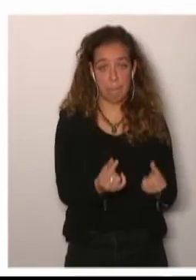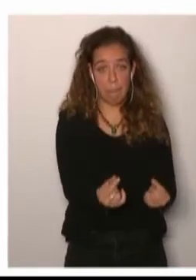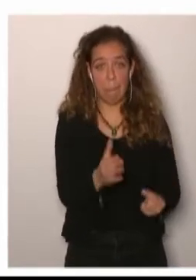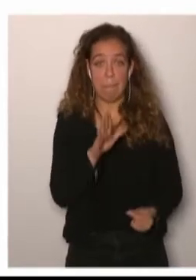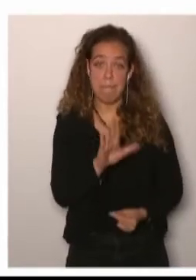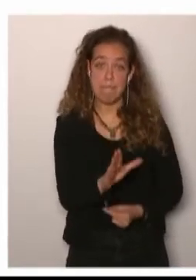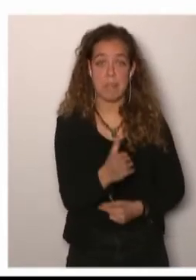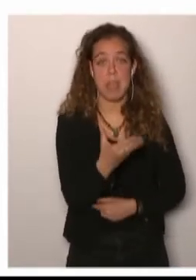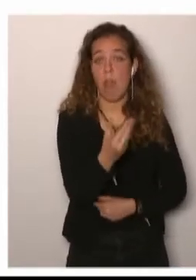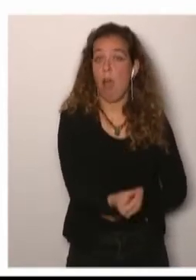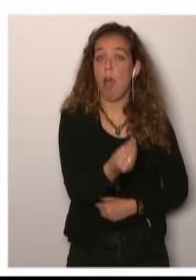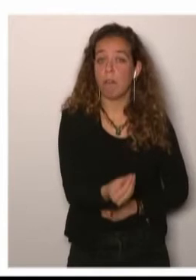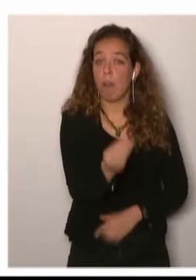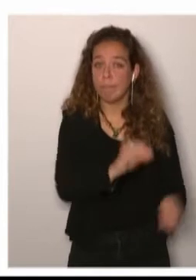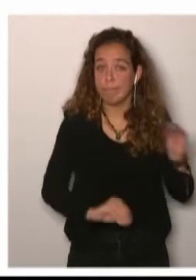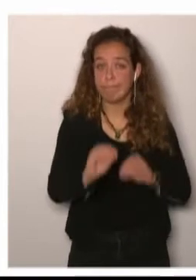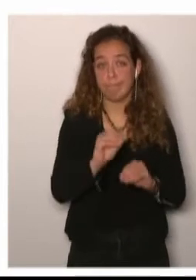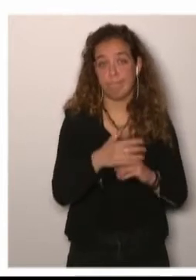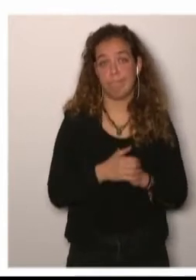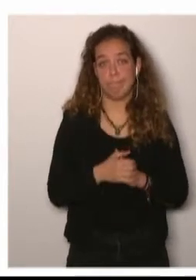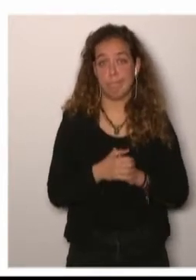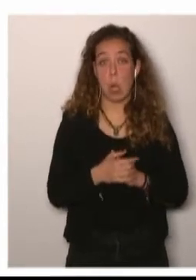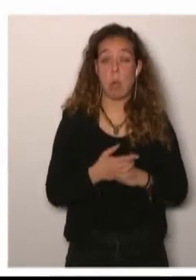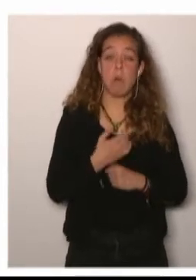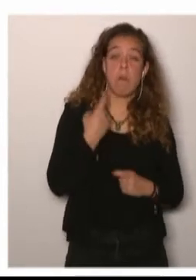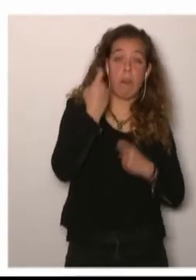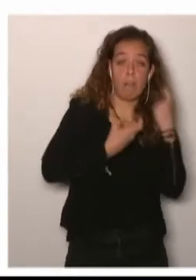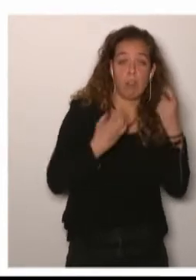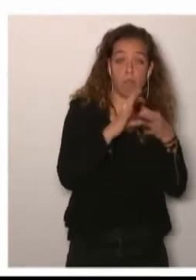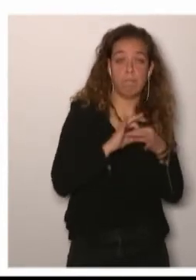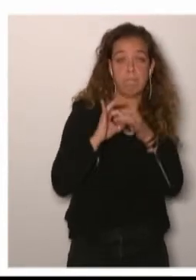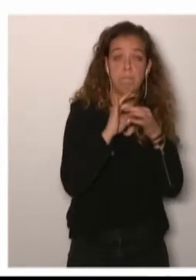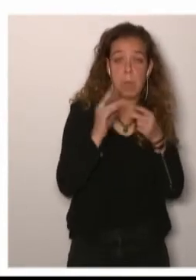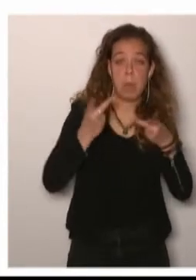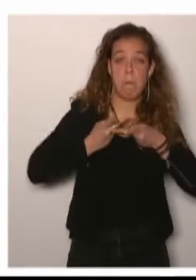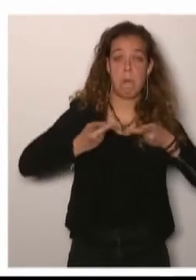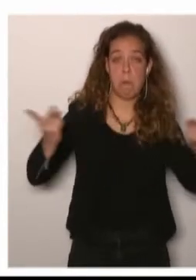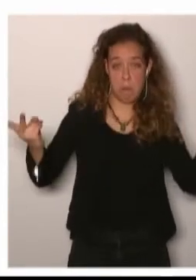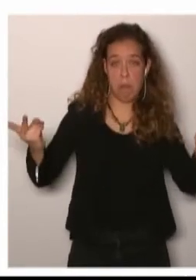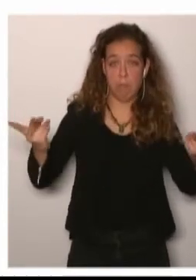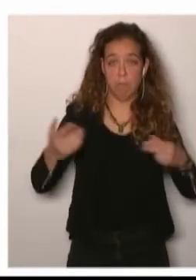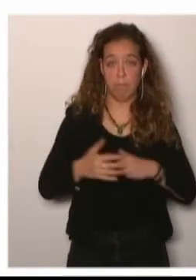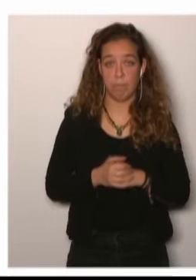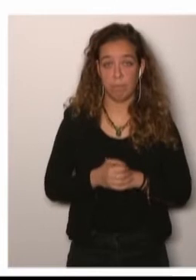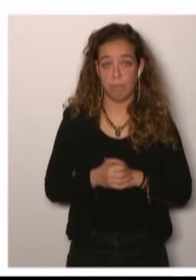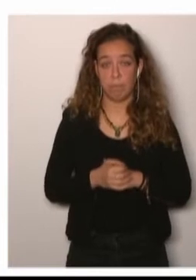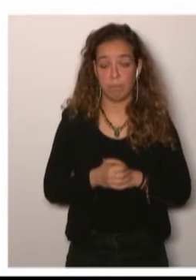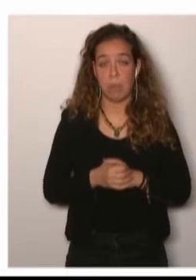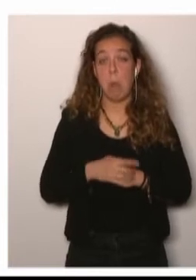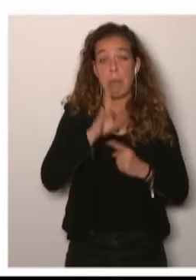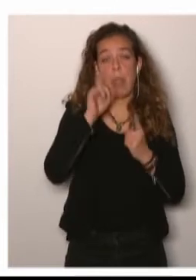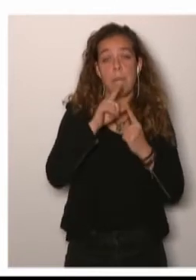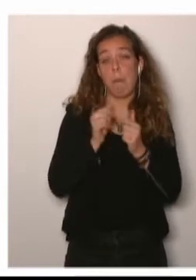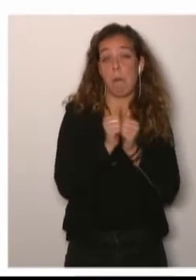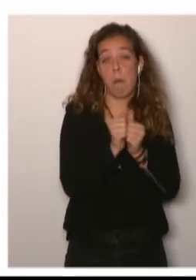joint reflection on what we consider common issues we came across as insufficient when reviewing development plan applications, really all